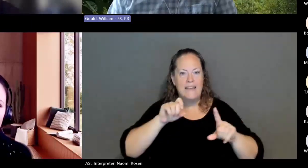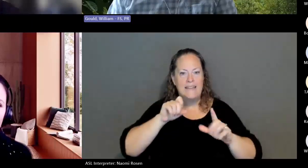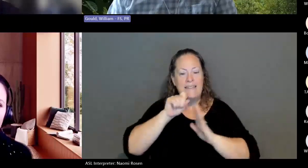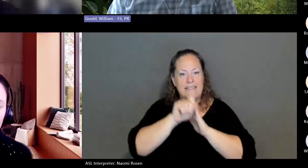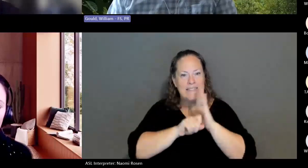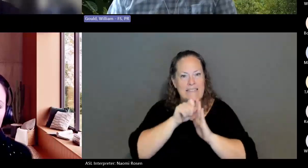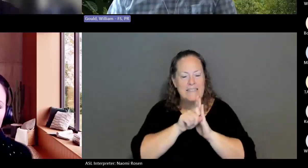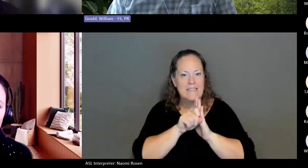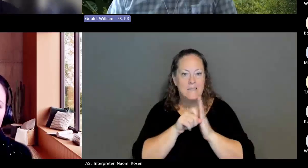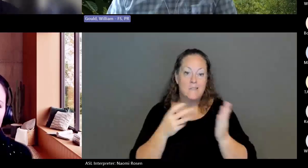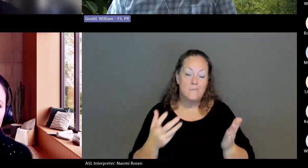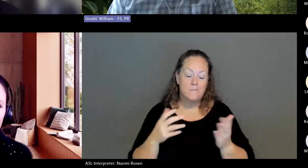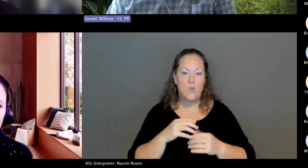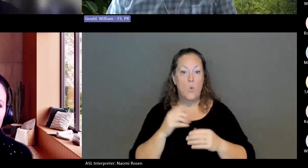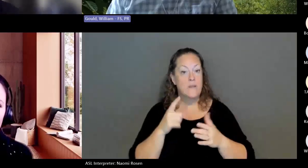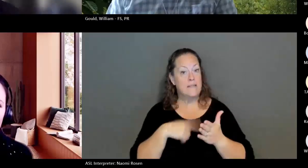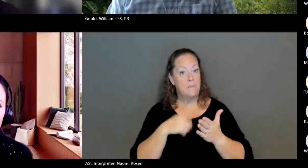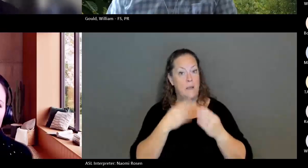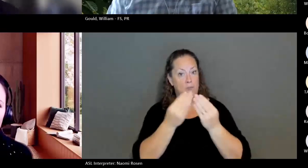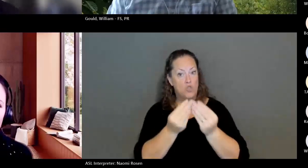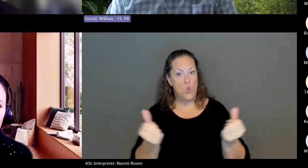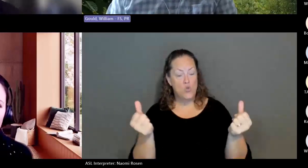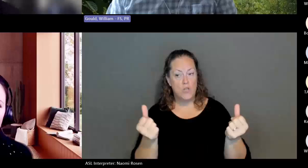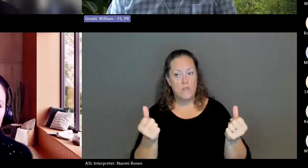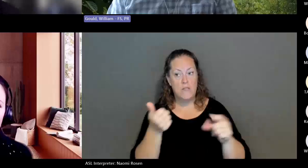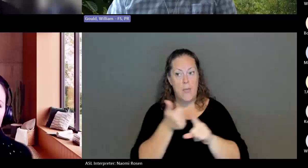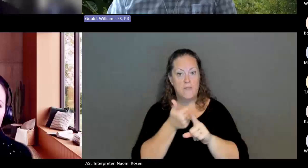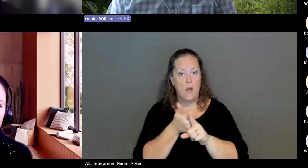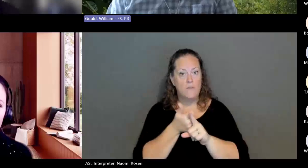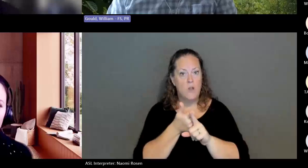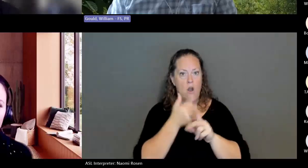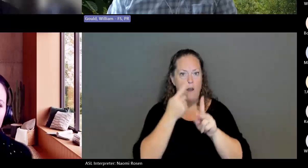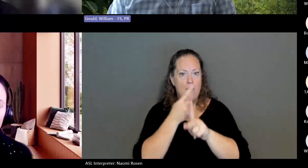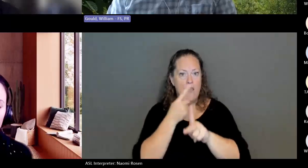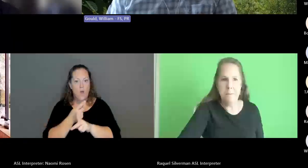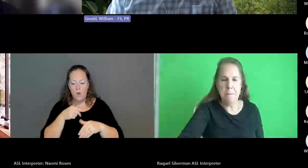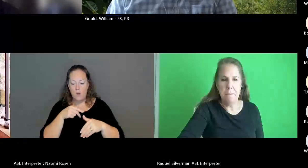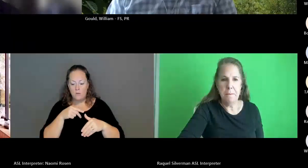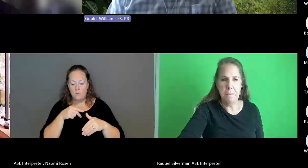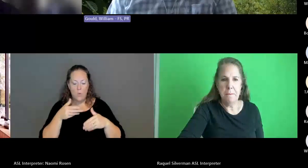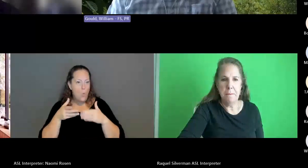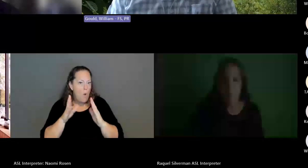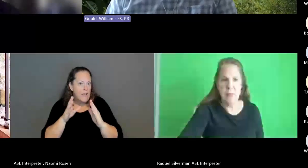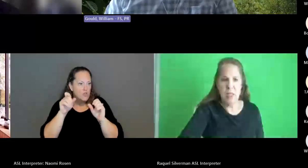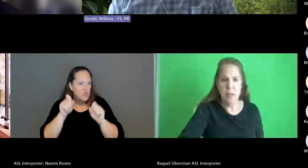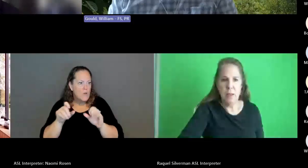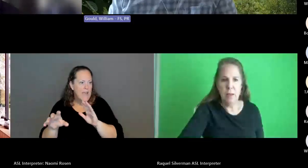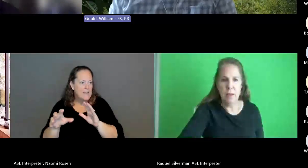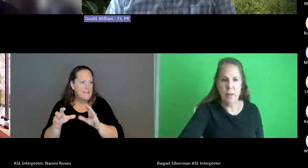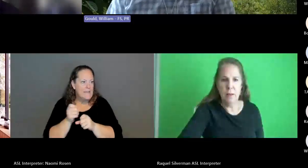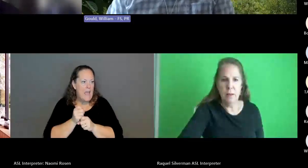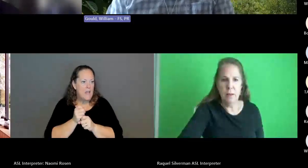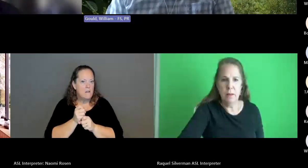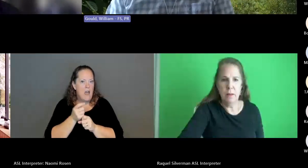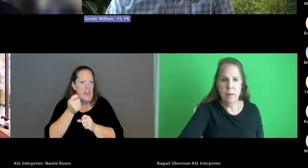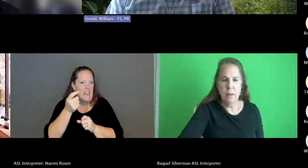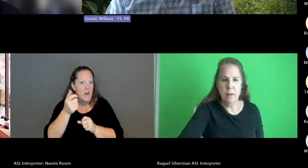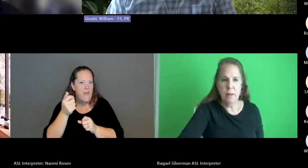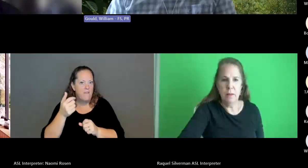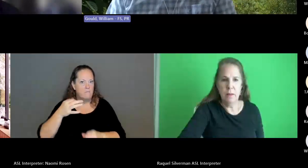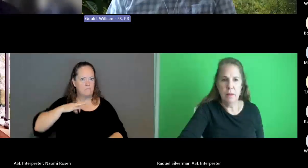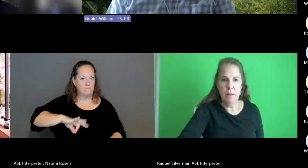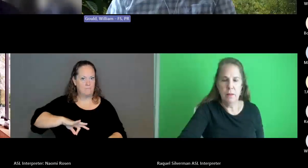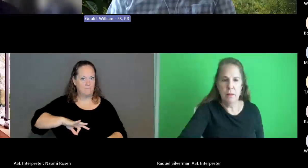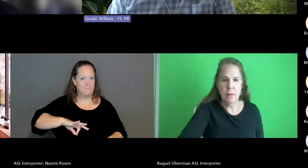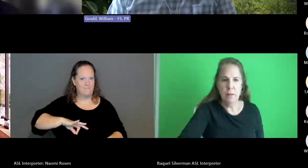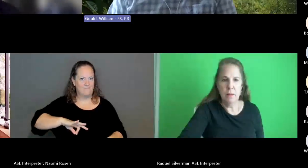the solutions sometimes are finding out ways you can get a little bit of an edge on some of those